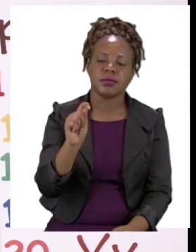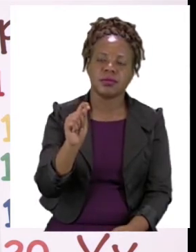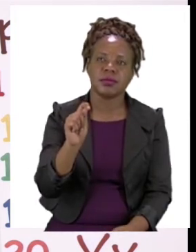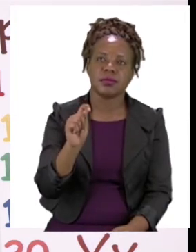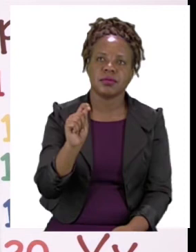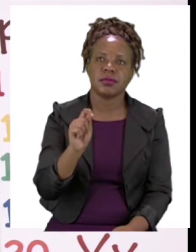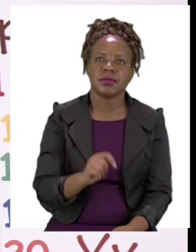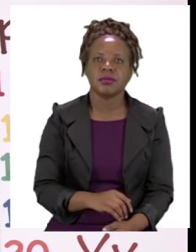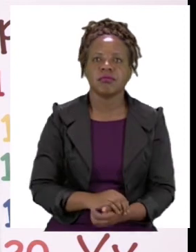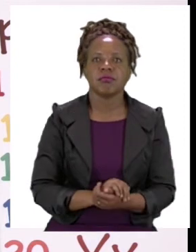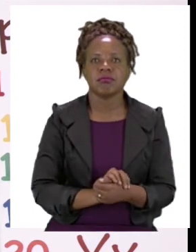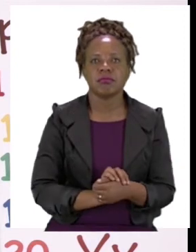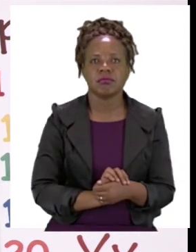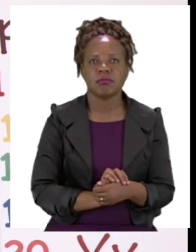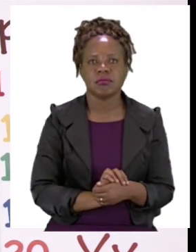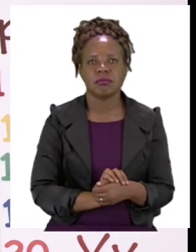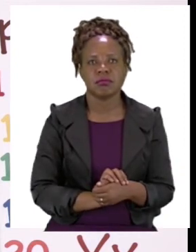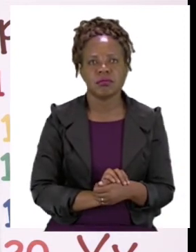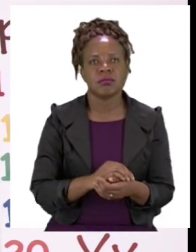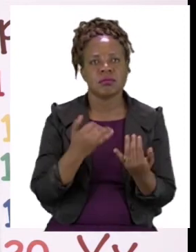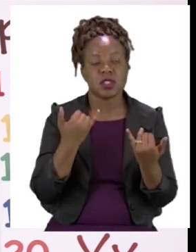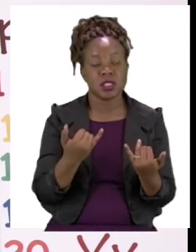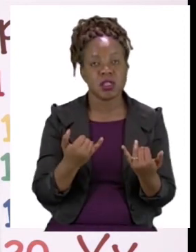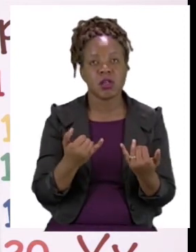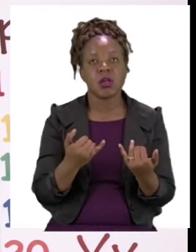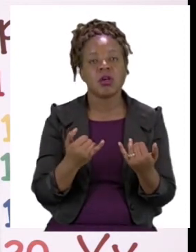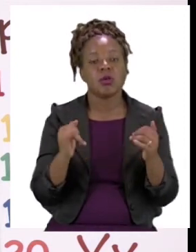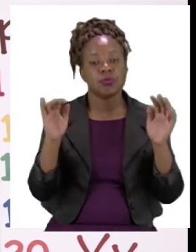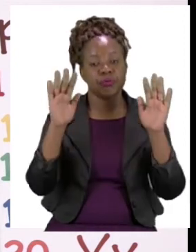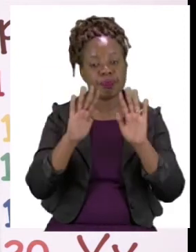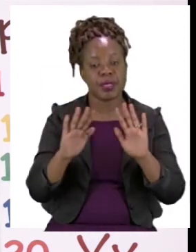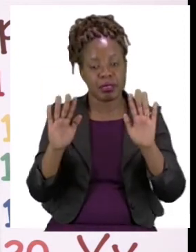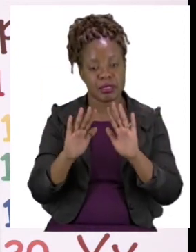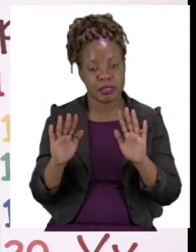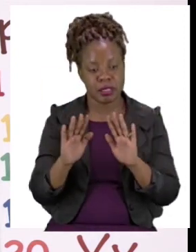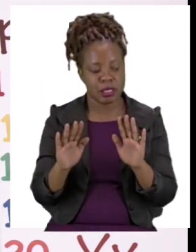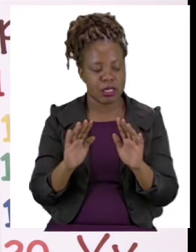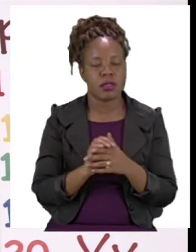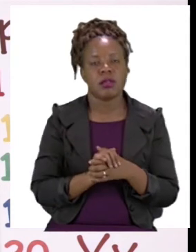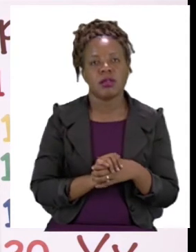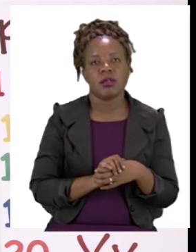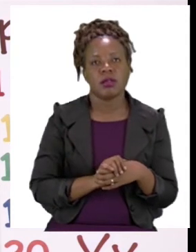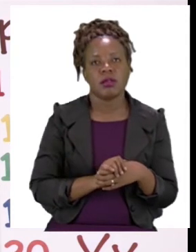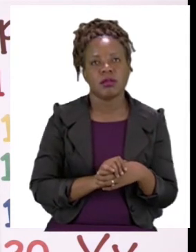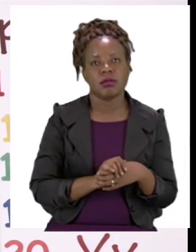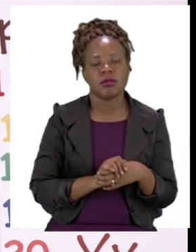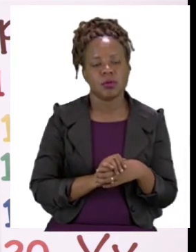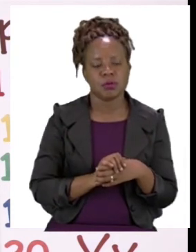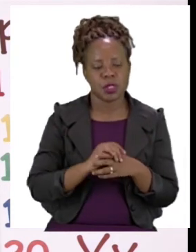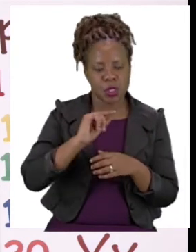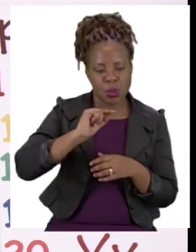Now all these words are going to be using different colors for you to make sure that you color correctly for